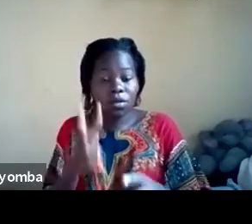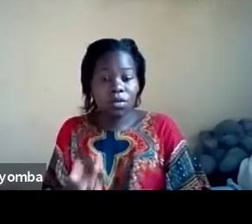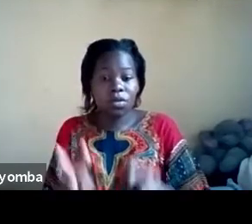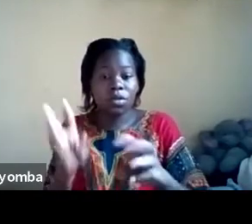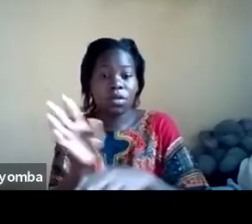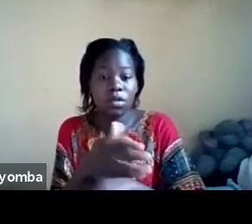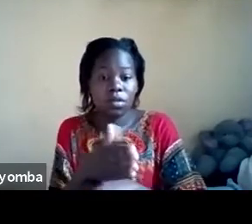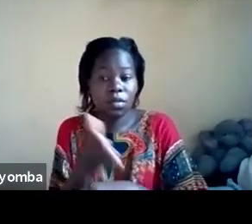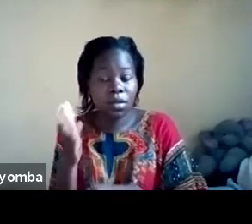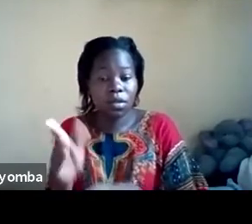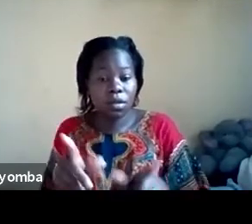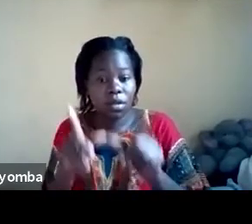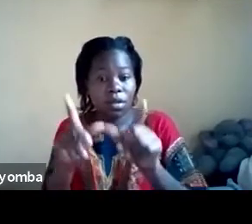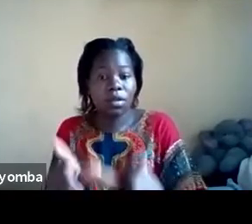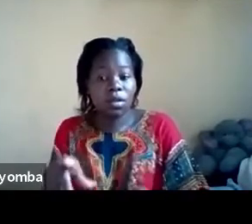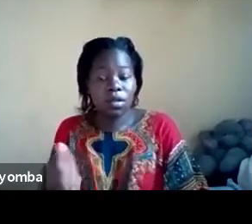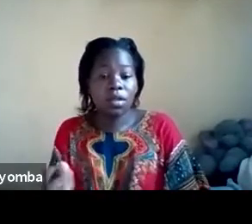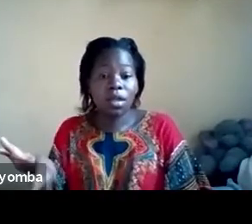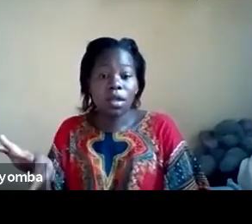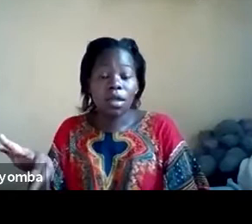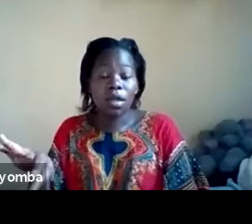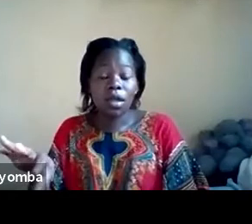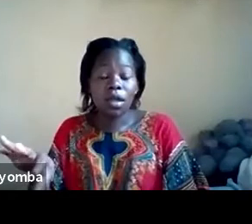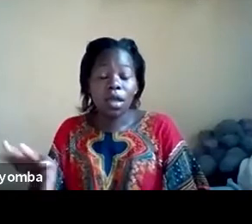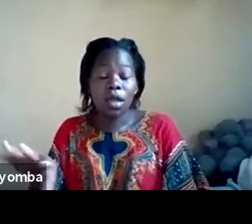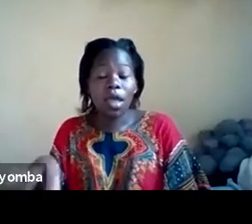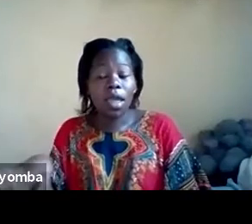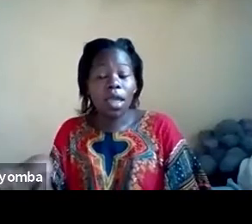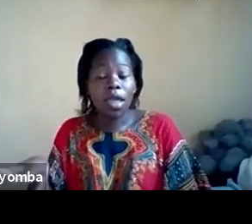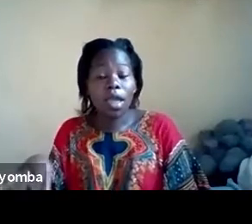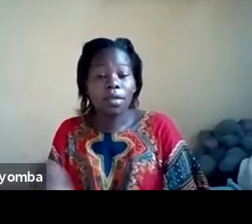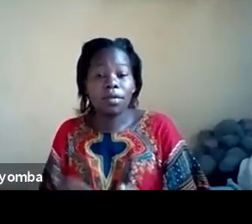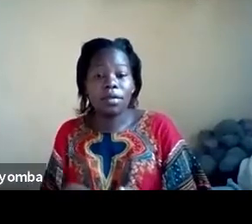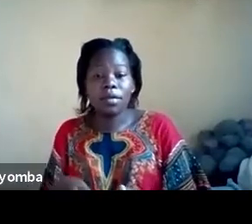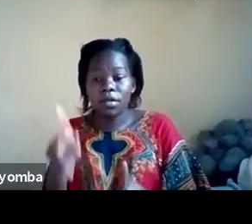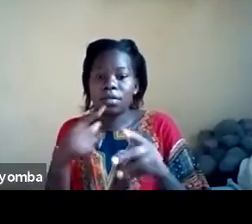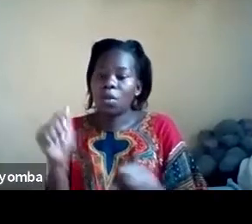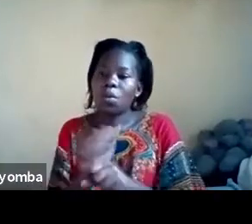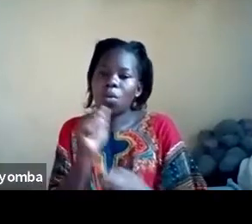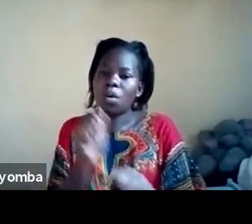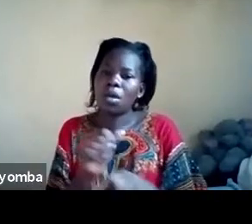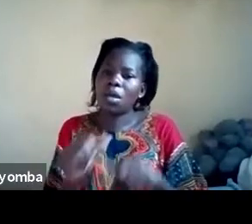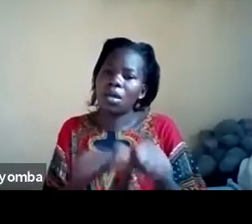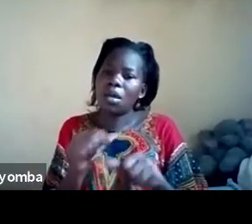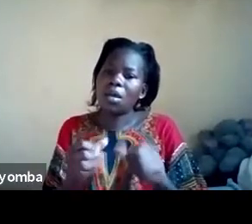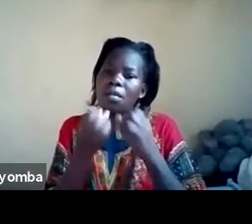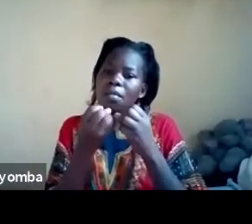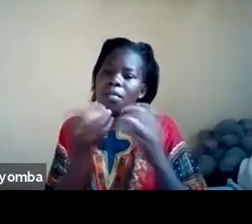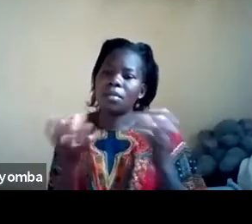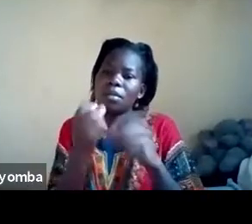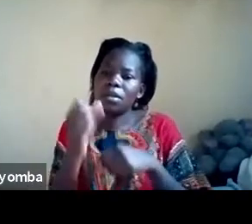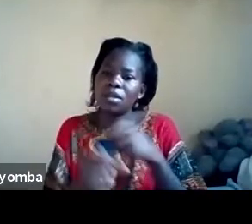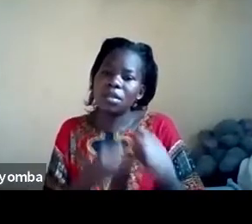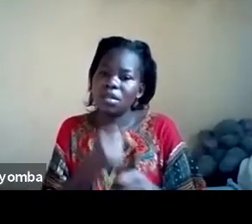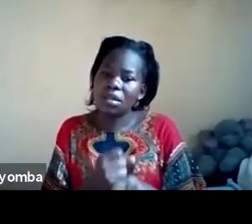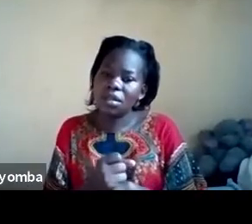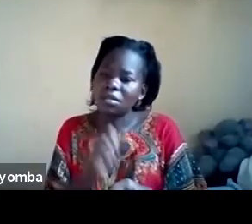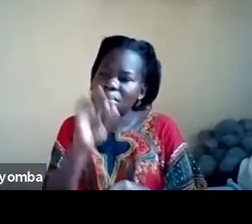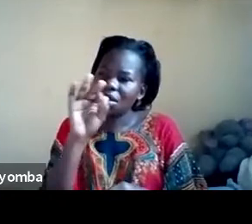that site. So even if these people said we had been working here for over, I don't know, hundreds of years, this is my third generation